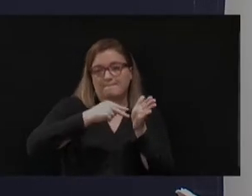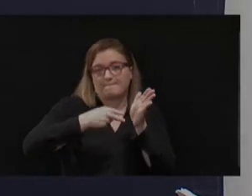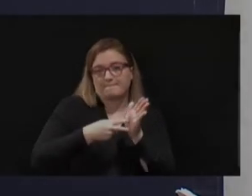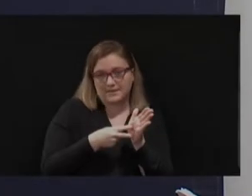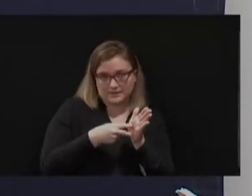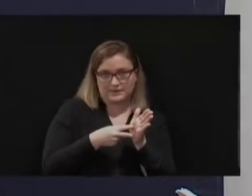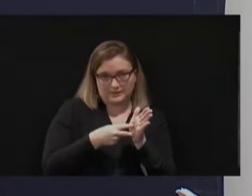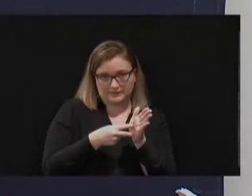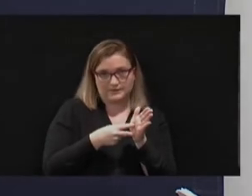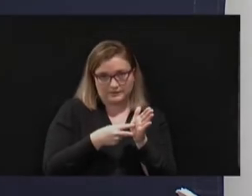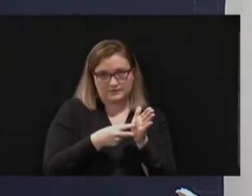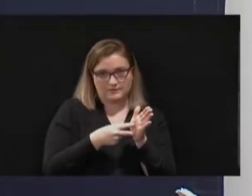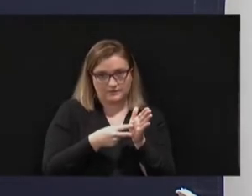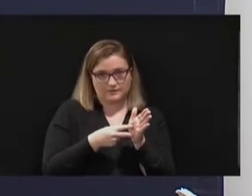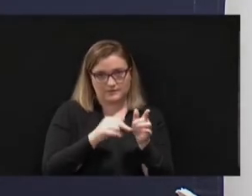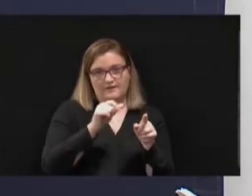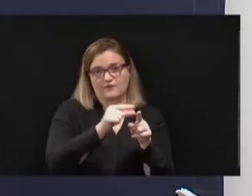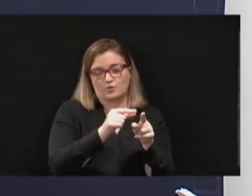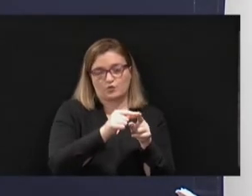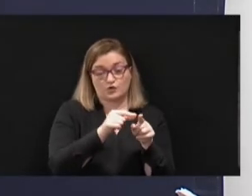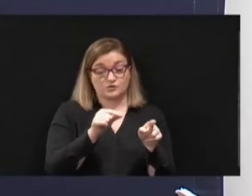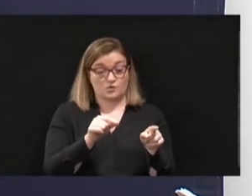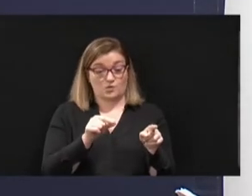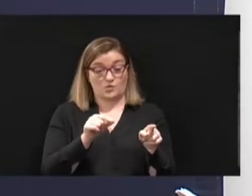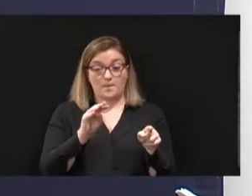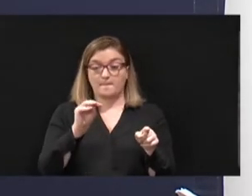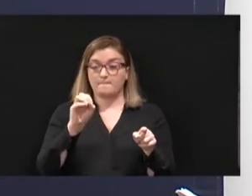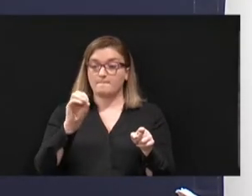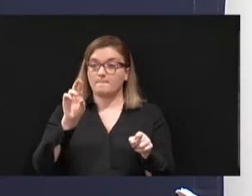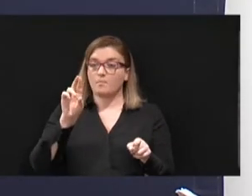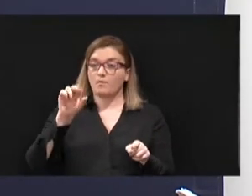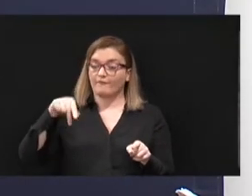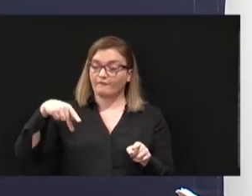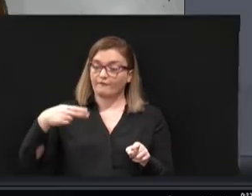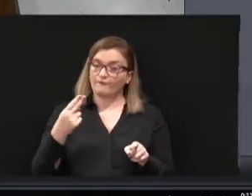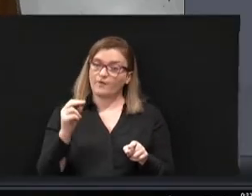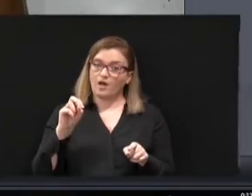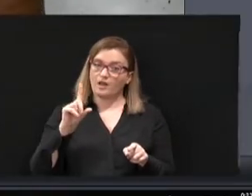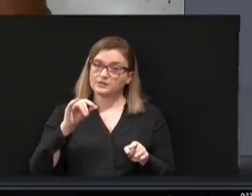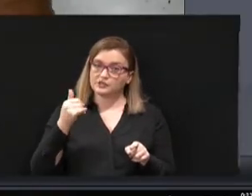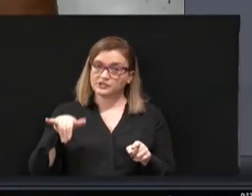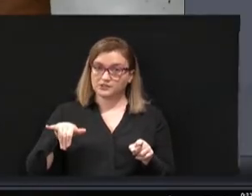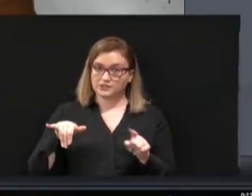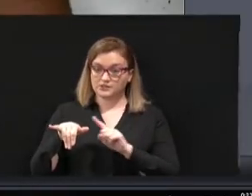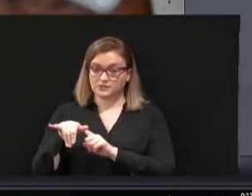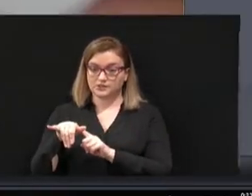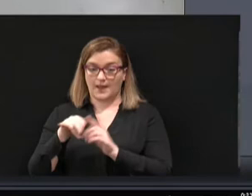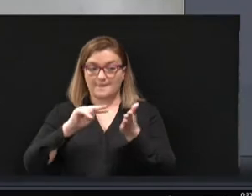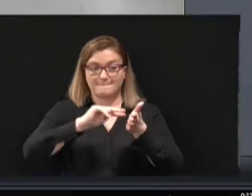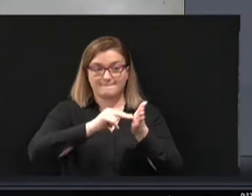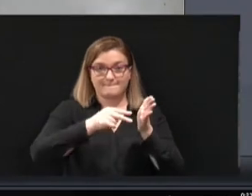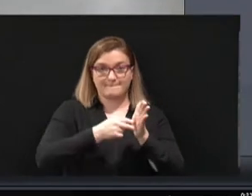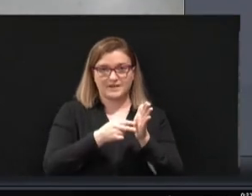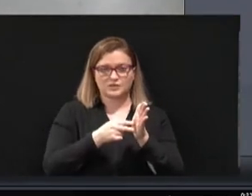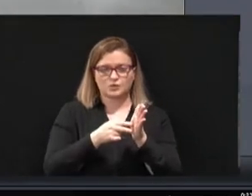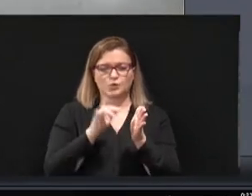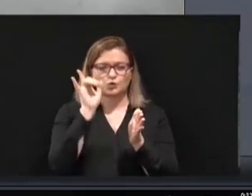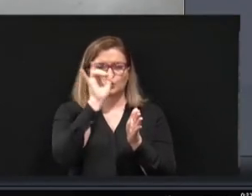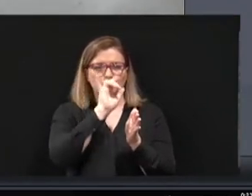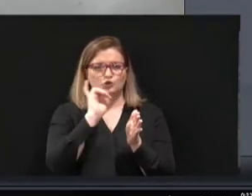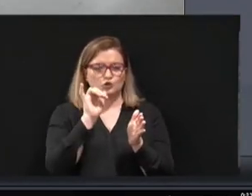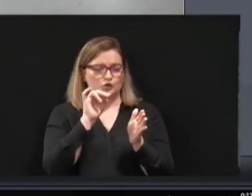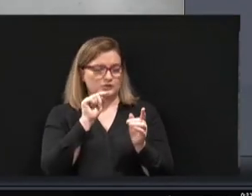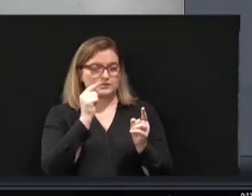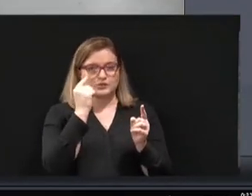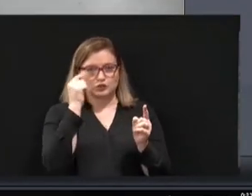morphology and morphemes, if we look at the word cat, that is a